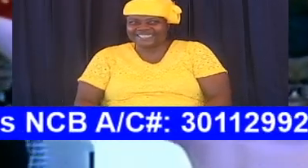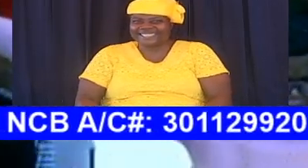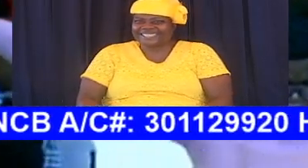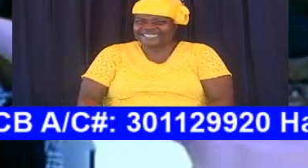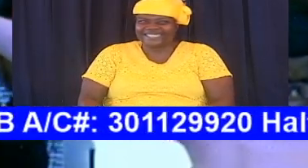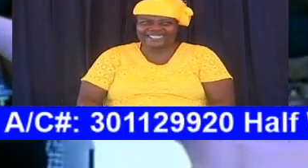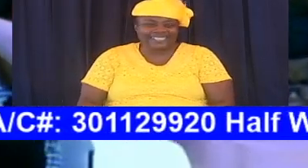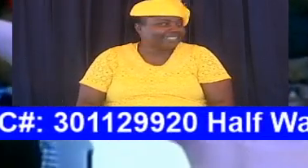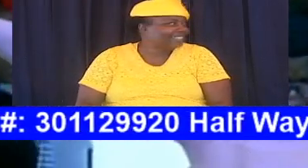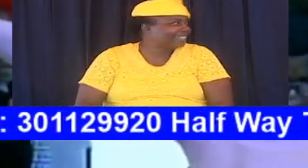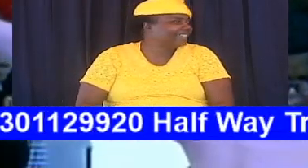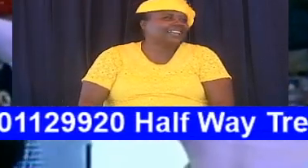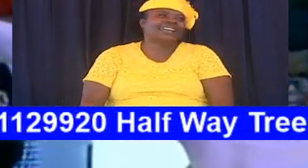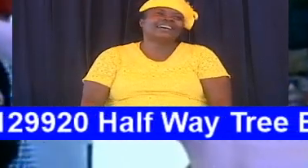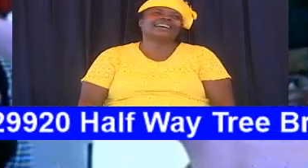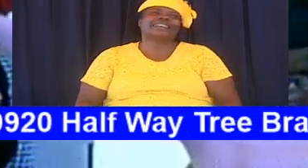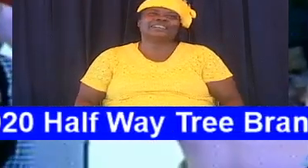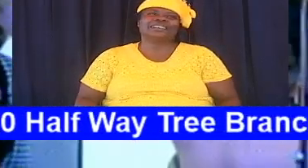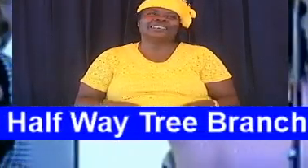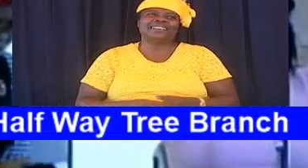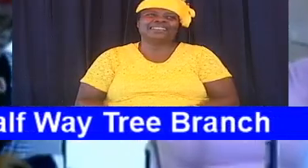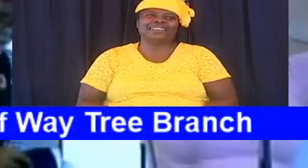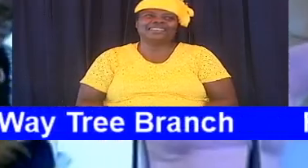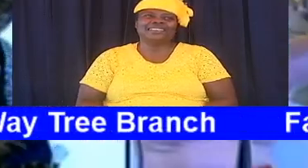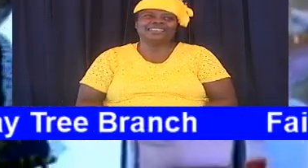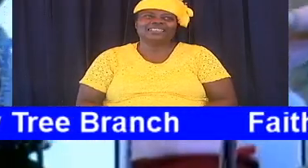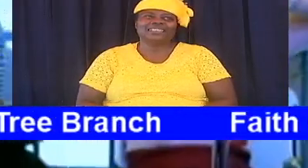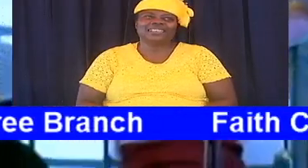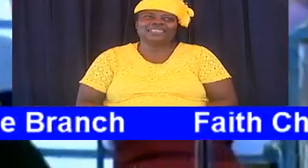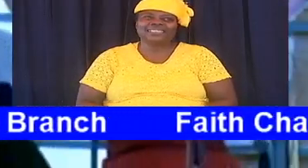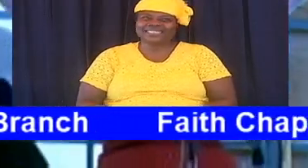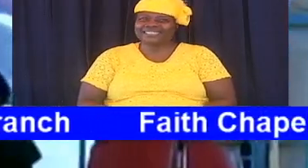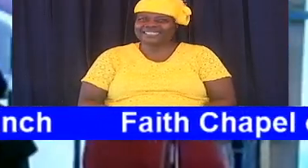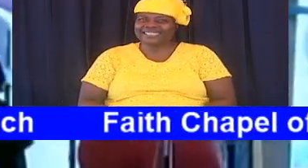Praise your great name, Lord Jesus. Praise your great name, Lord Jesus.